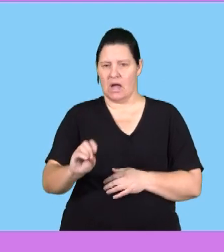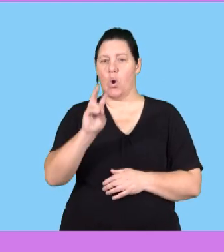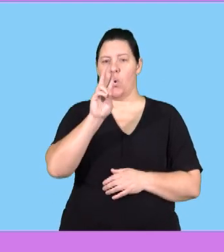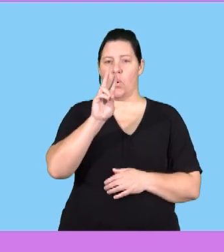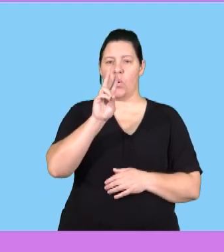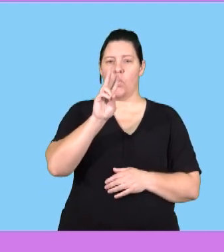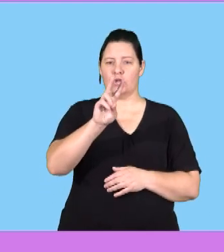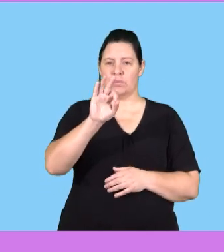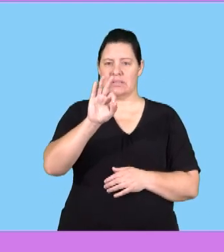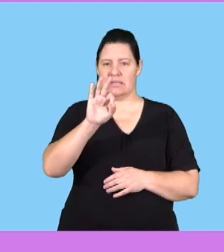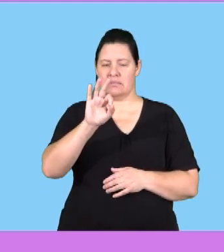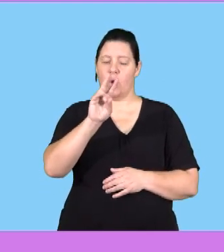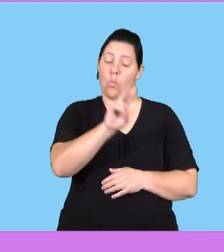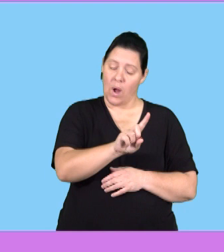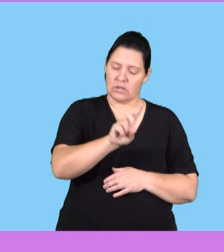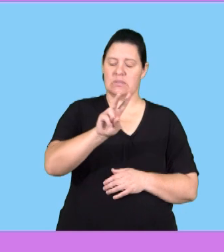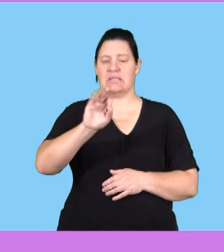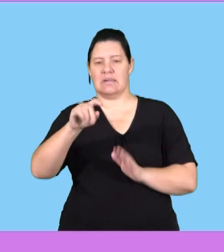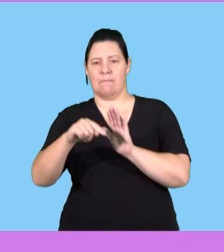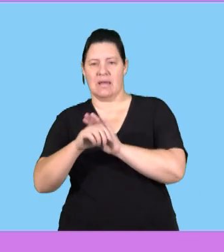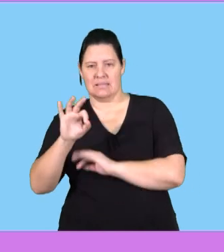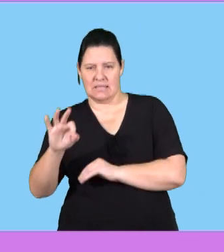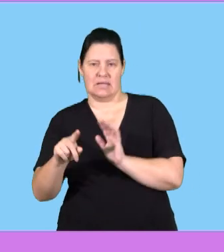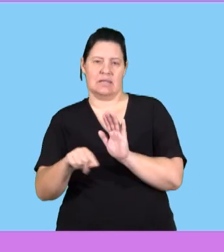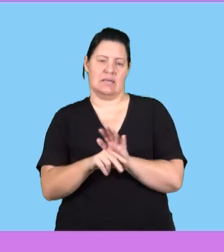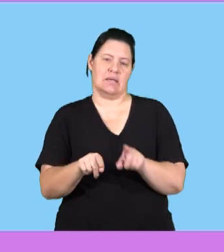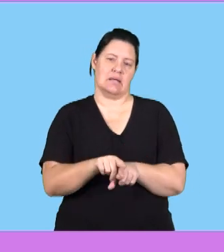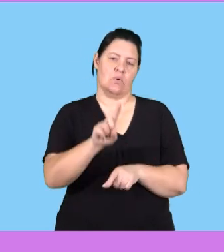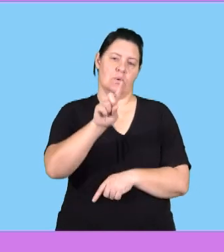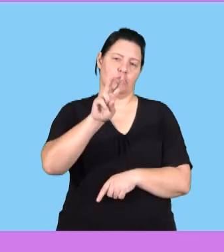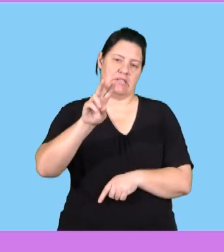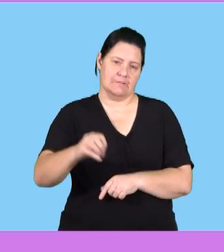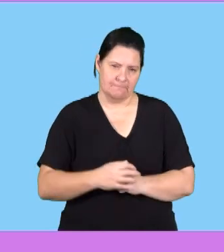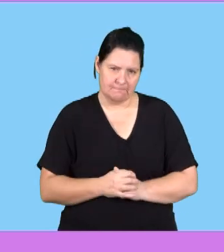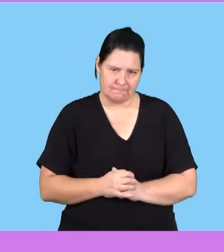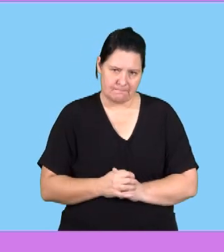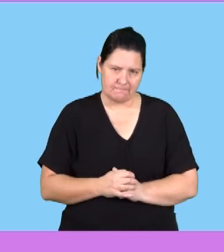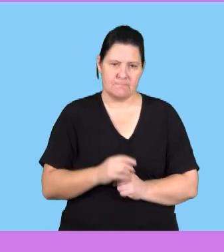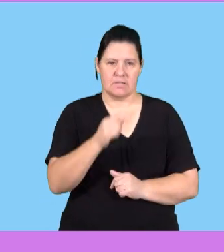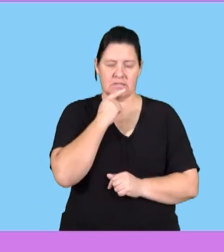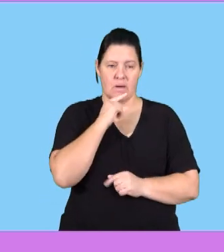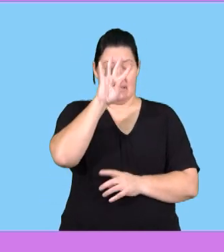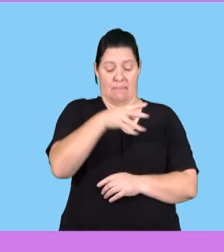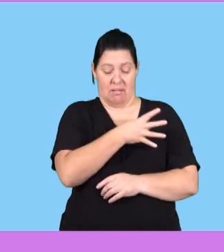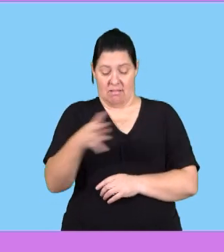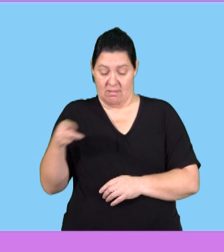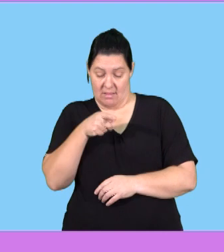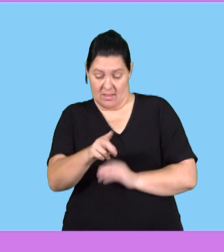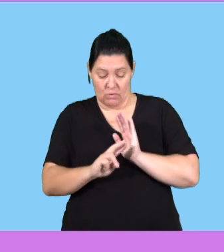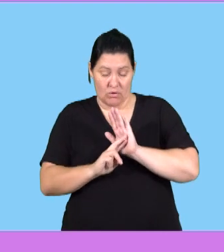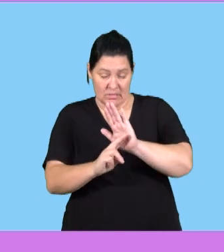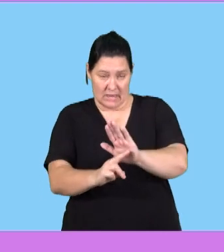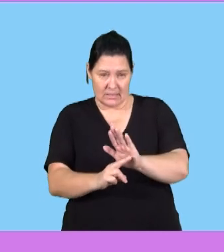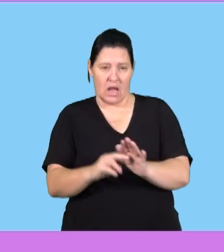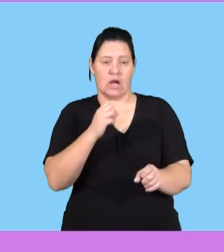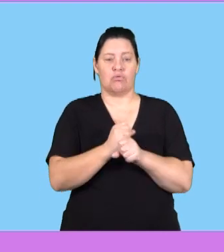123 minus 3 equals 120. Okay, let's look at question number 2. It says here, the table below